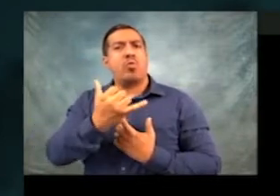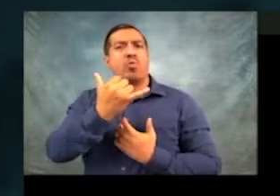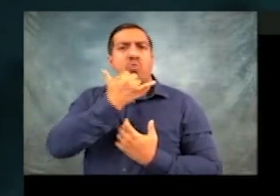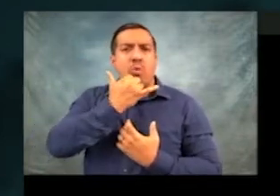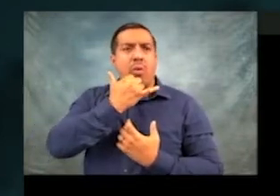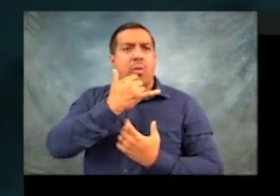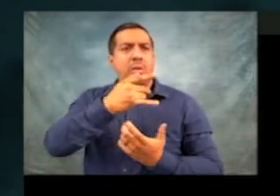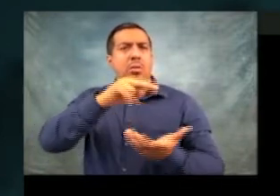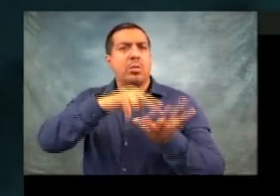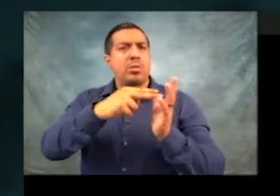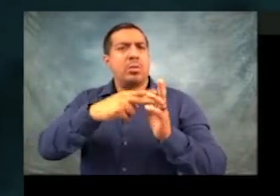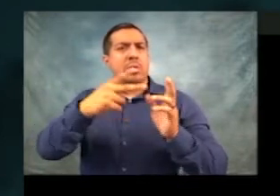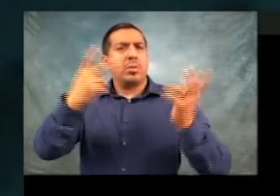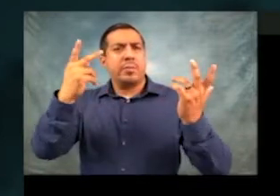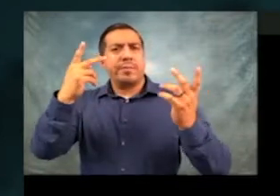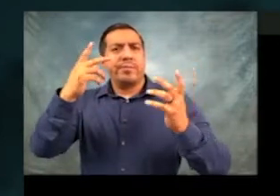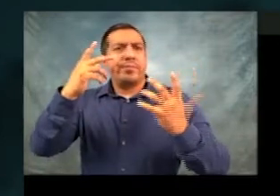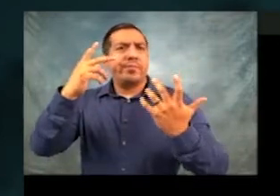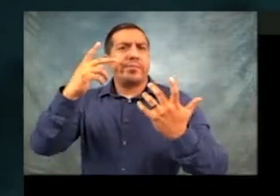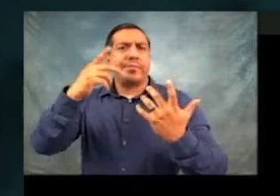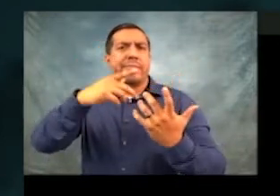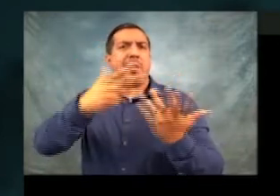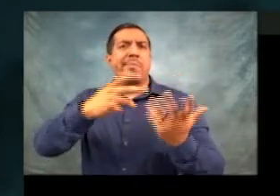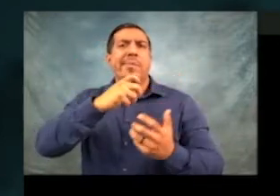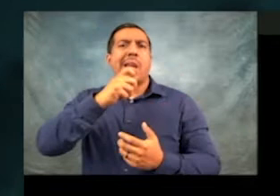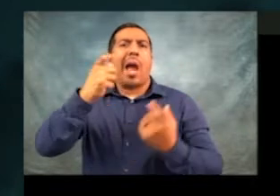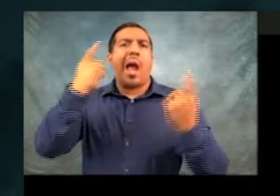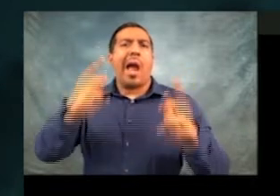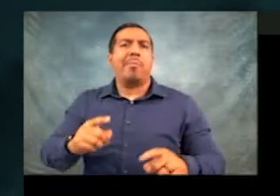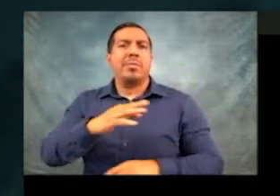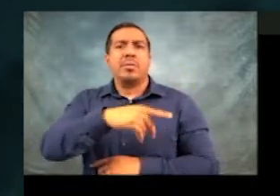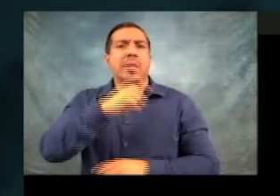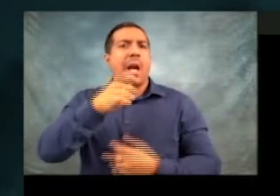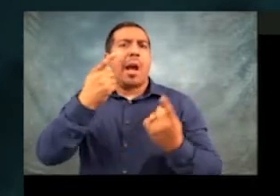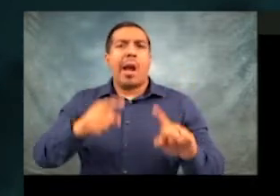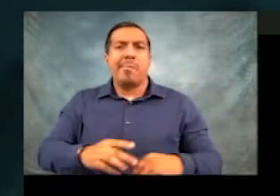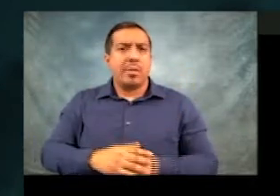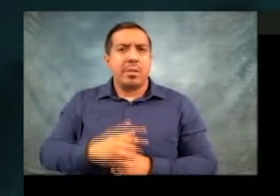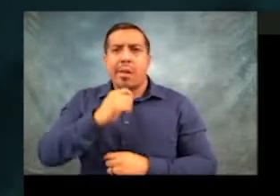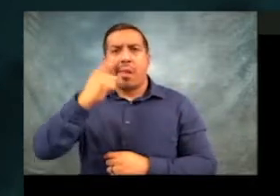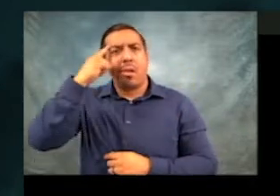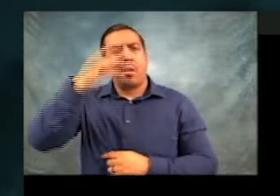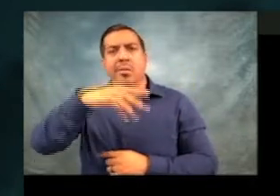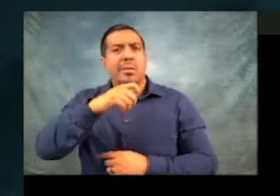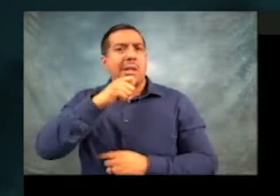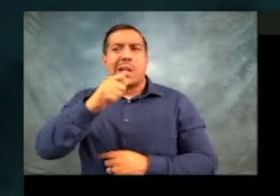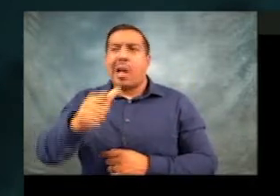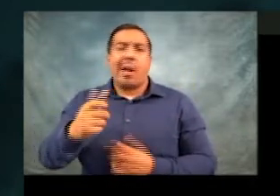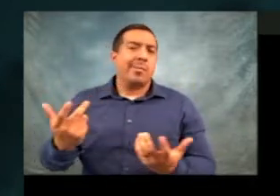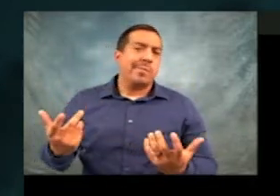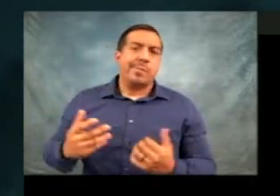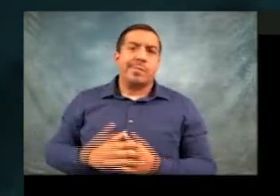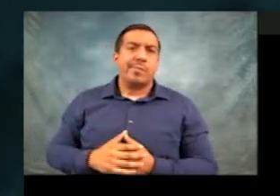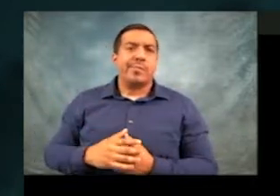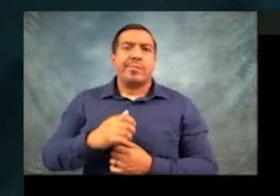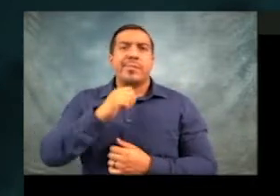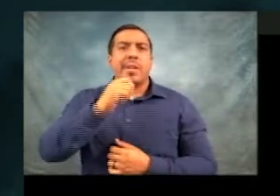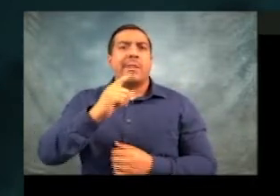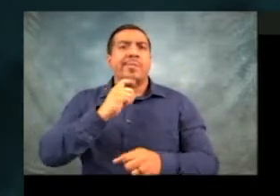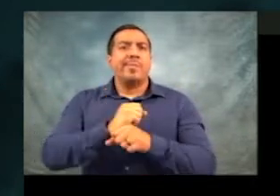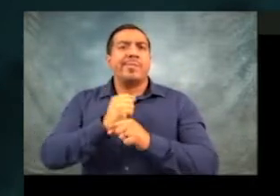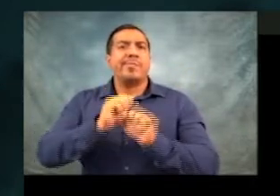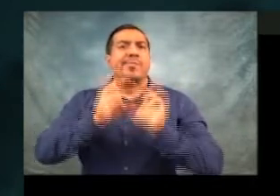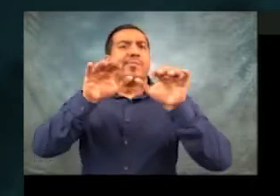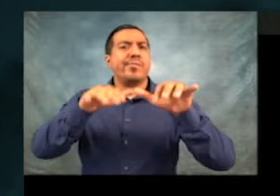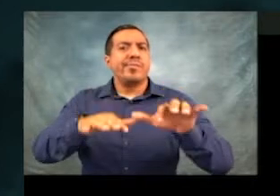diagnose the surge as had not happened, meaning they wrongly concluded that the storm surge didn't materialize.